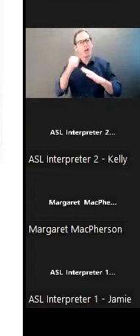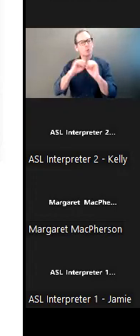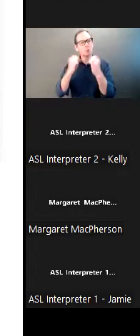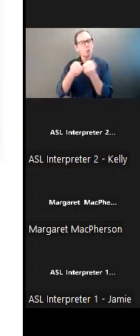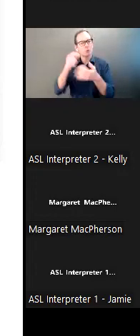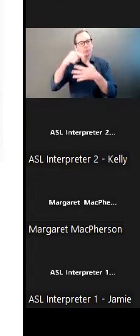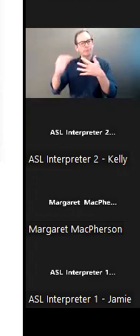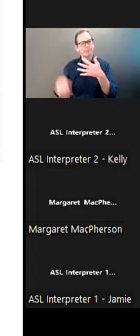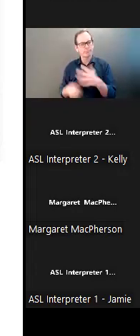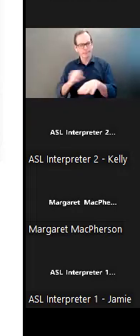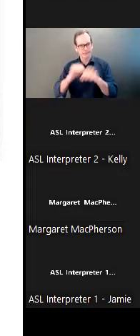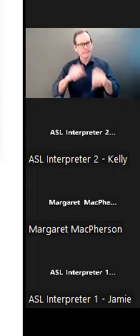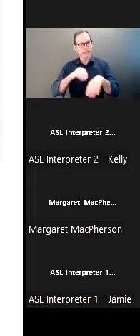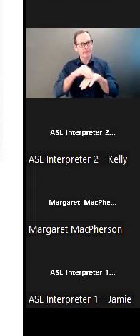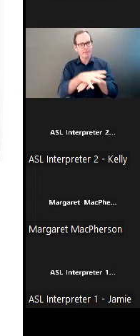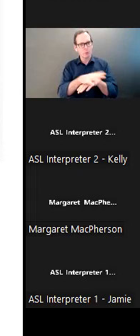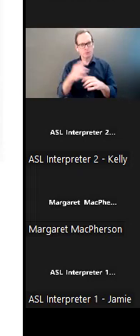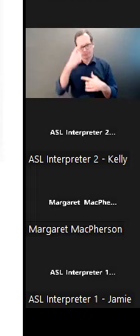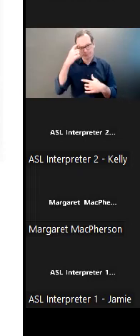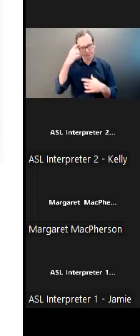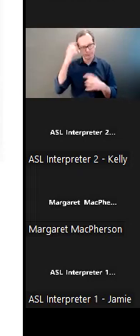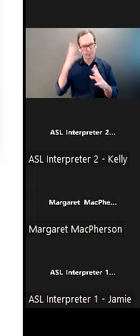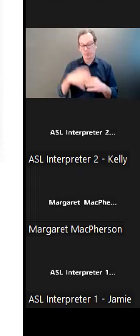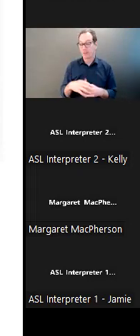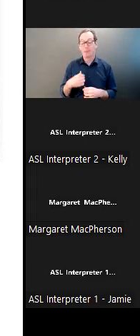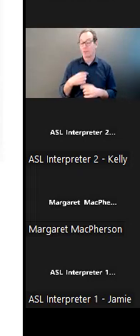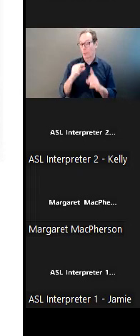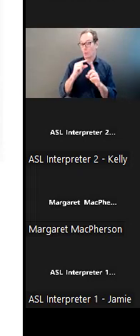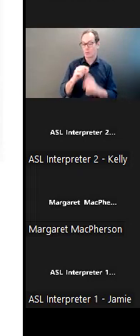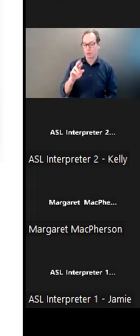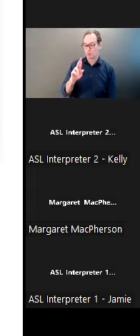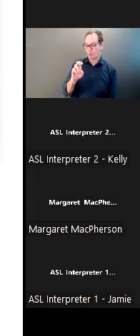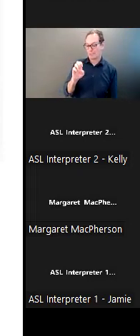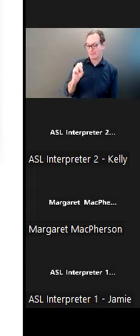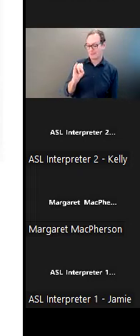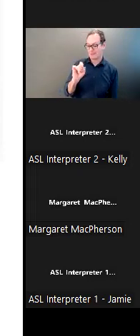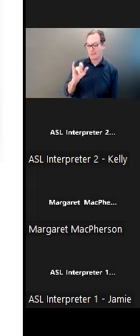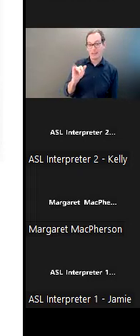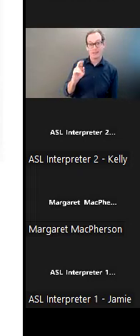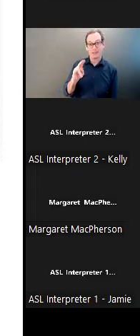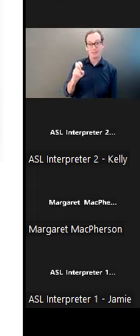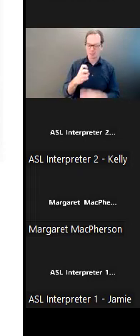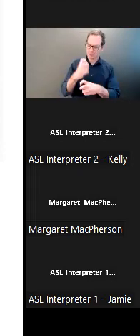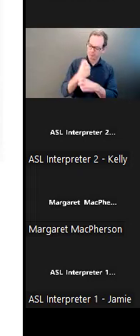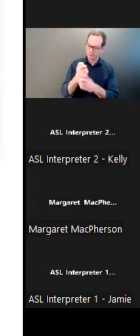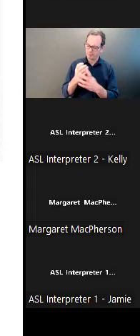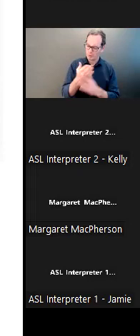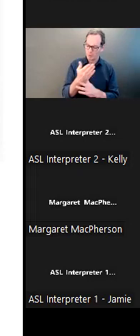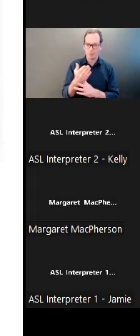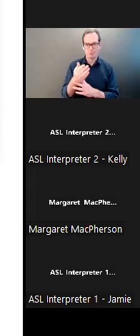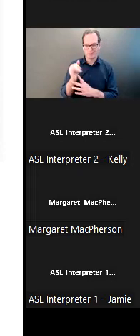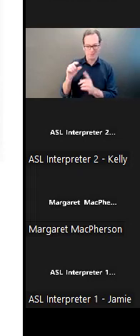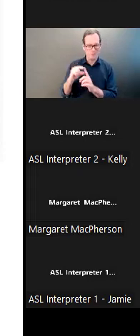to, and I'm going to use the term resilience, although I do have issues sometimes with the term resilience because we put too much responsibility